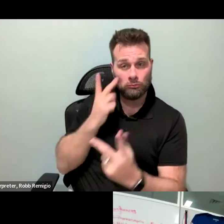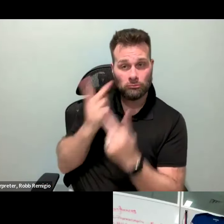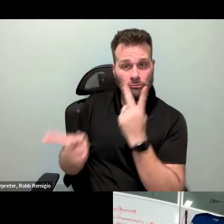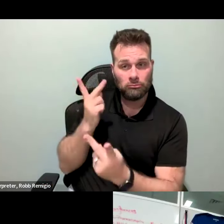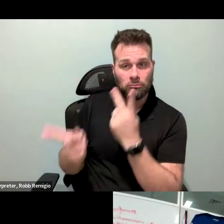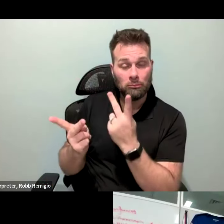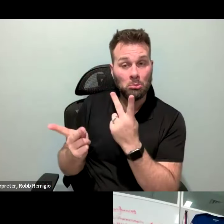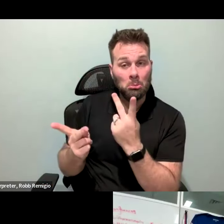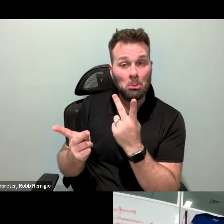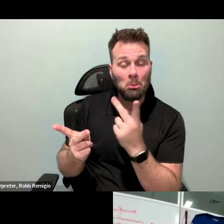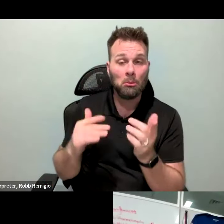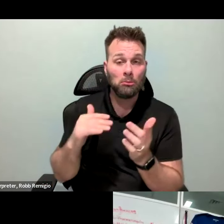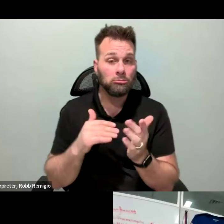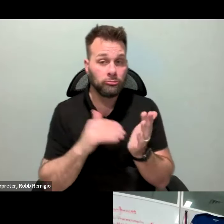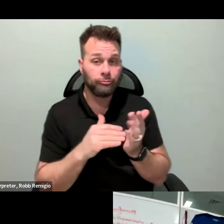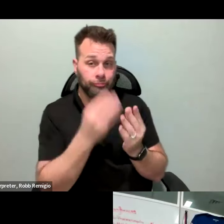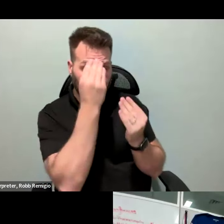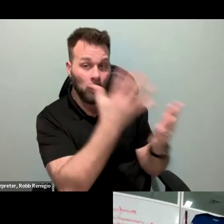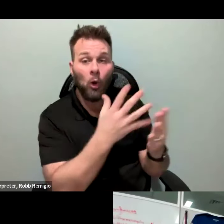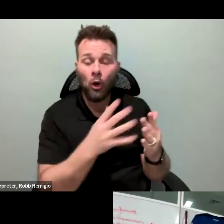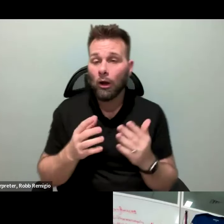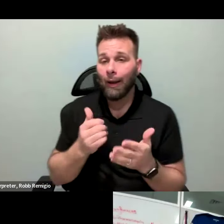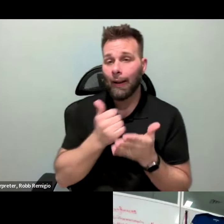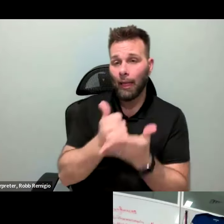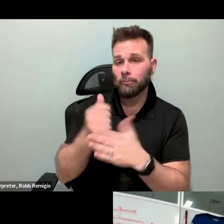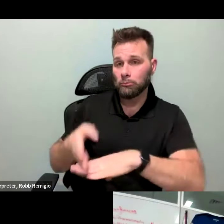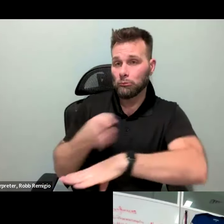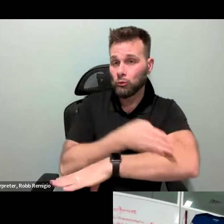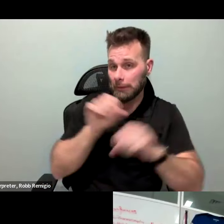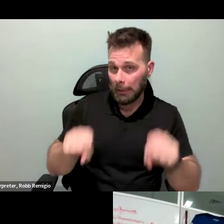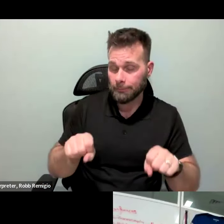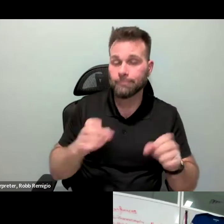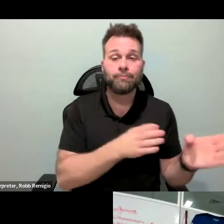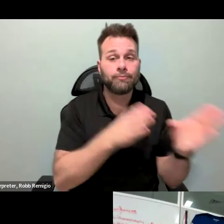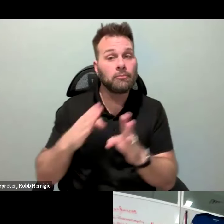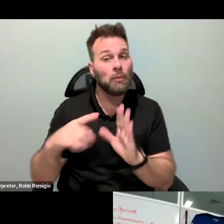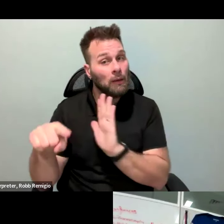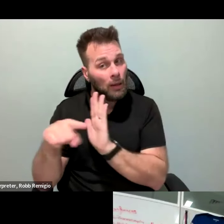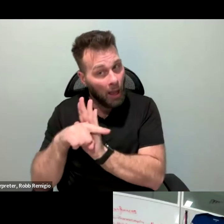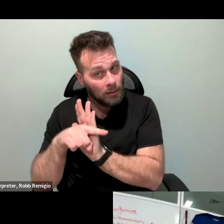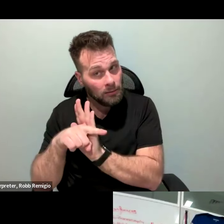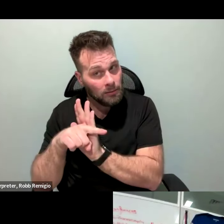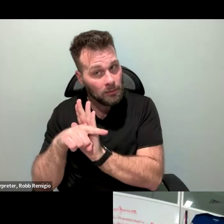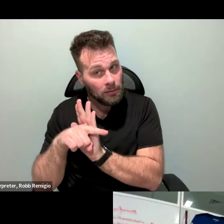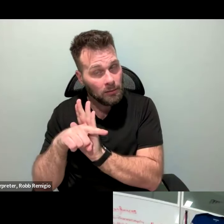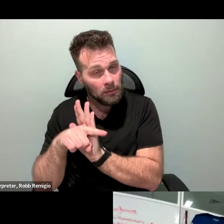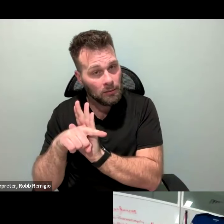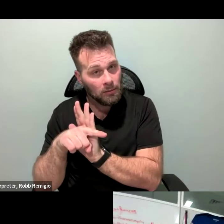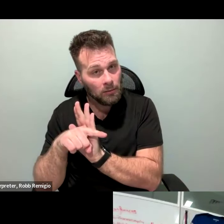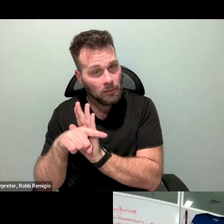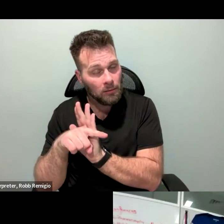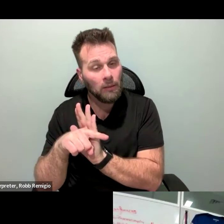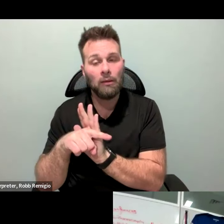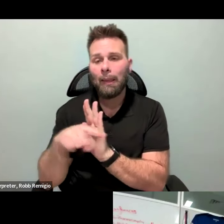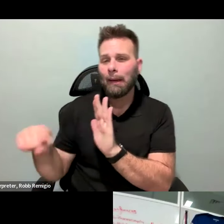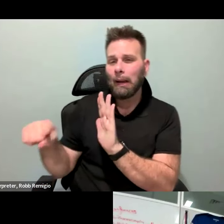be improved. So that would be like the pro. In terms of the con rests in, I would